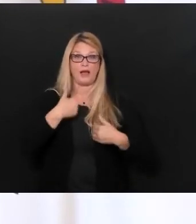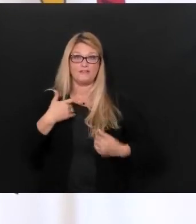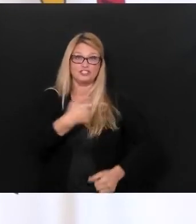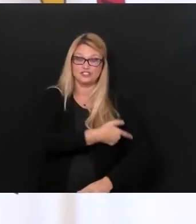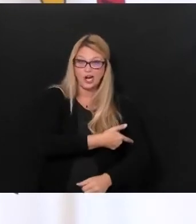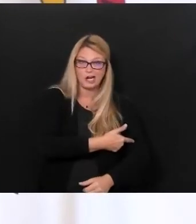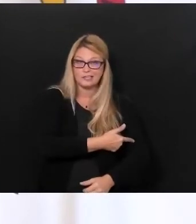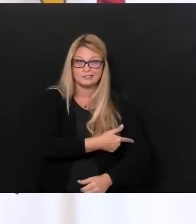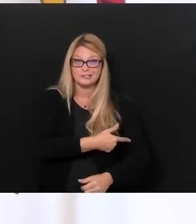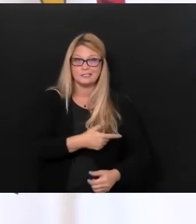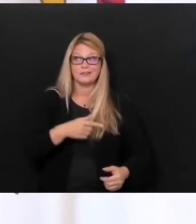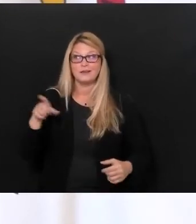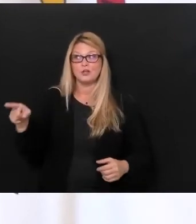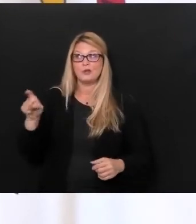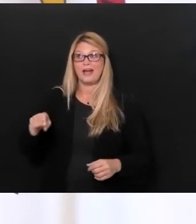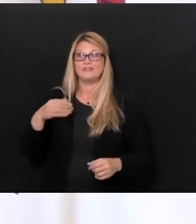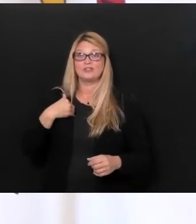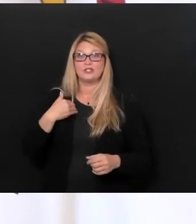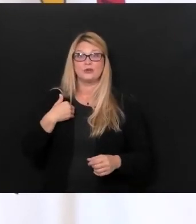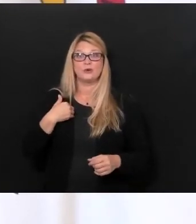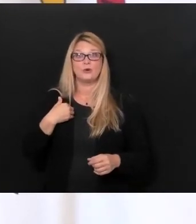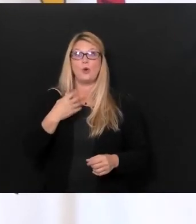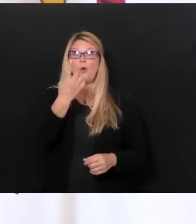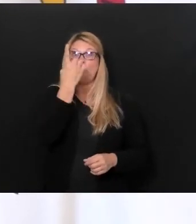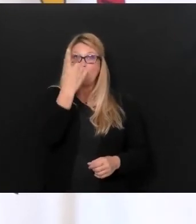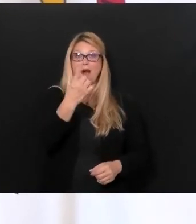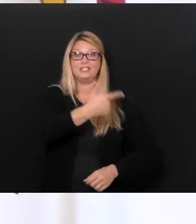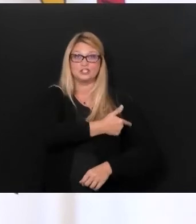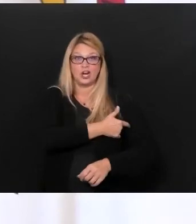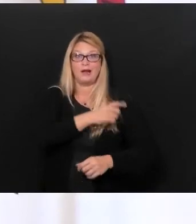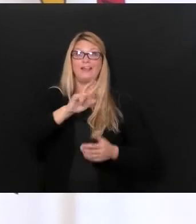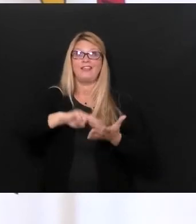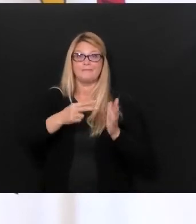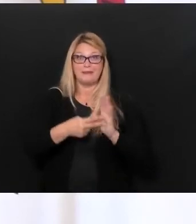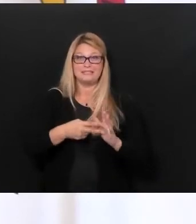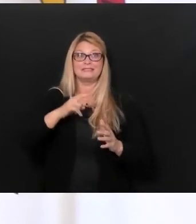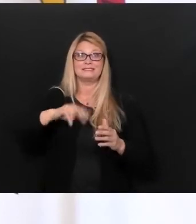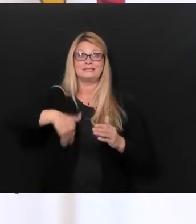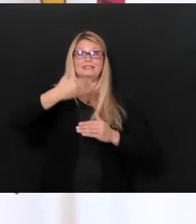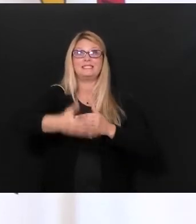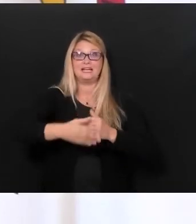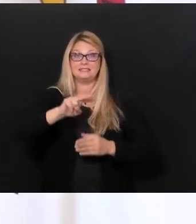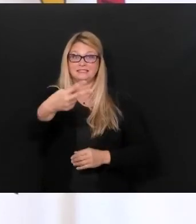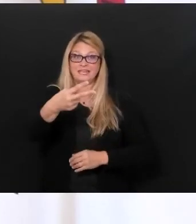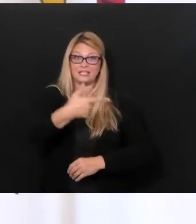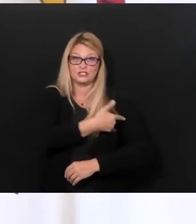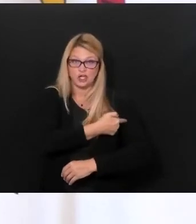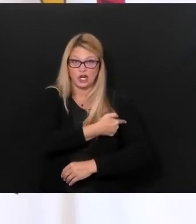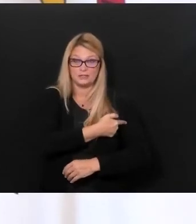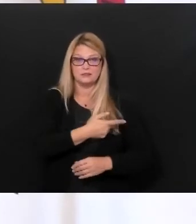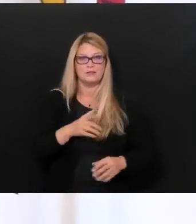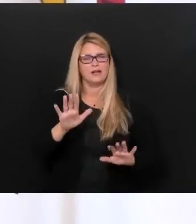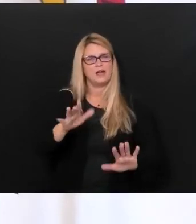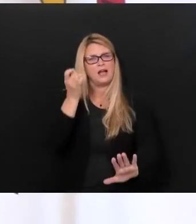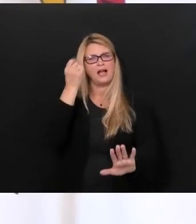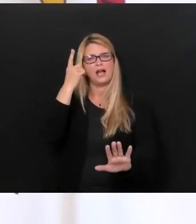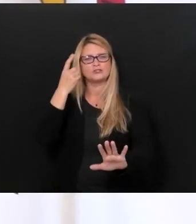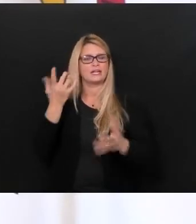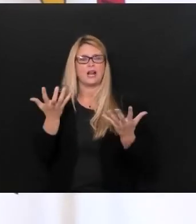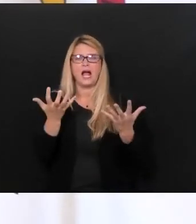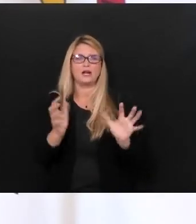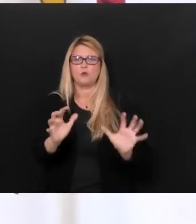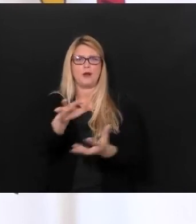do 2 shots in this. There's enough to do 1 shot in this. But and please understand this, we don't need to get confused